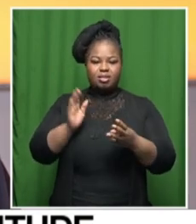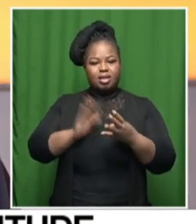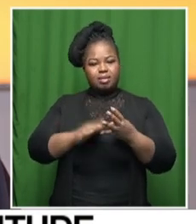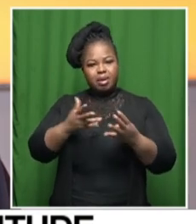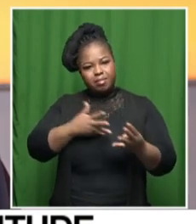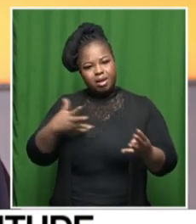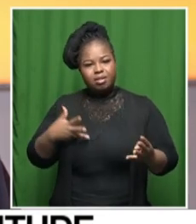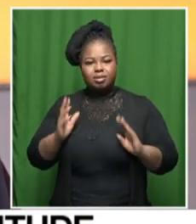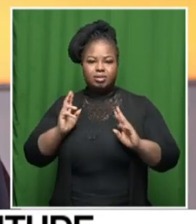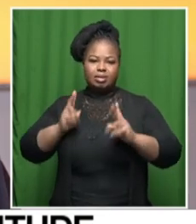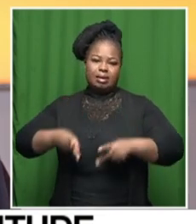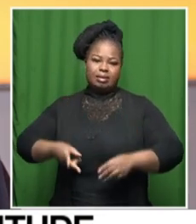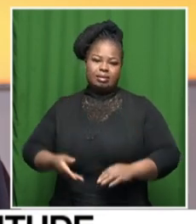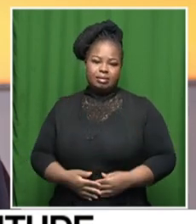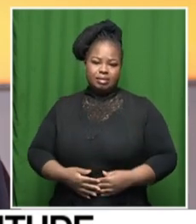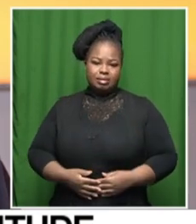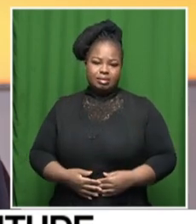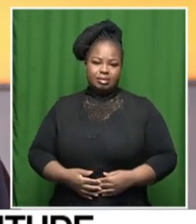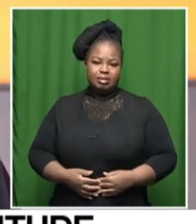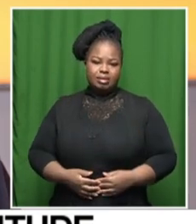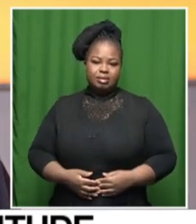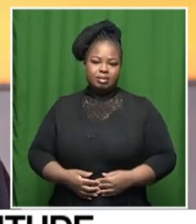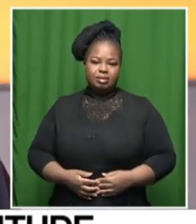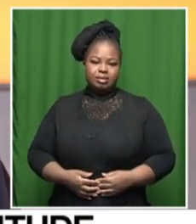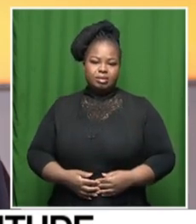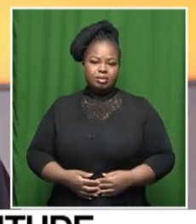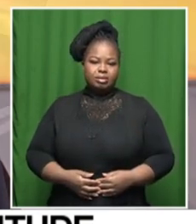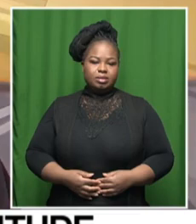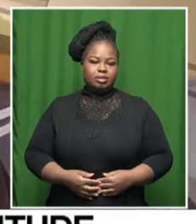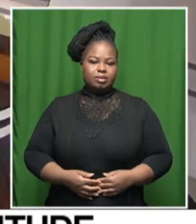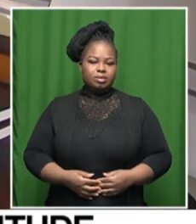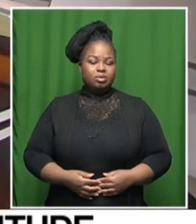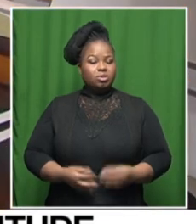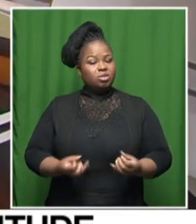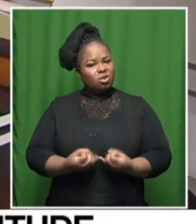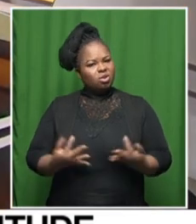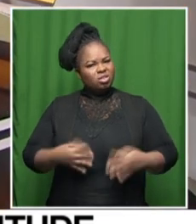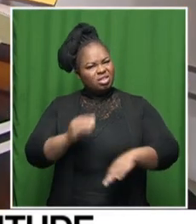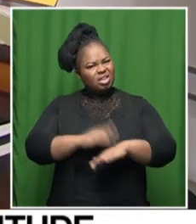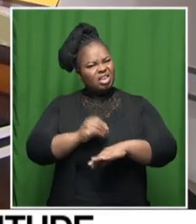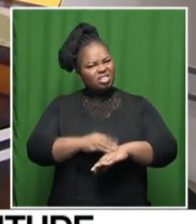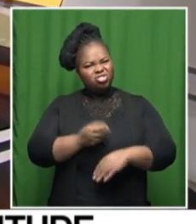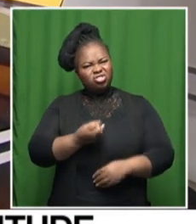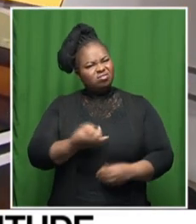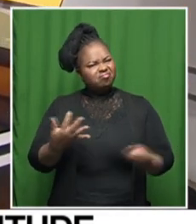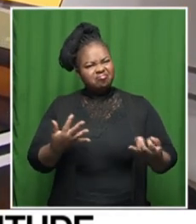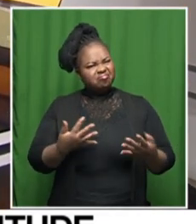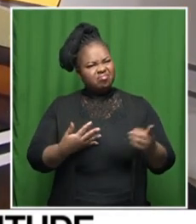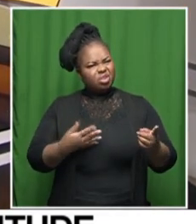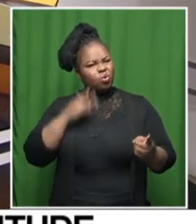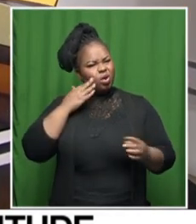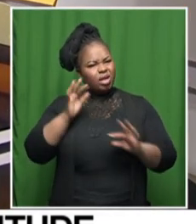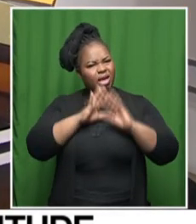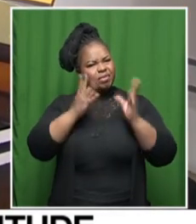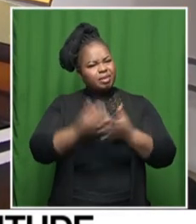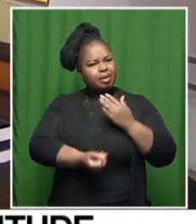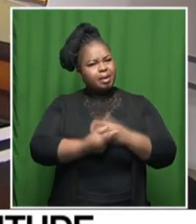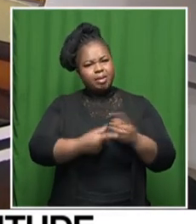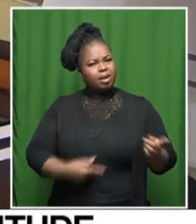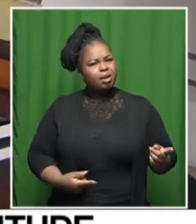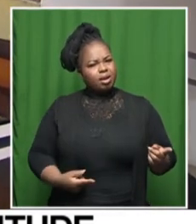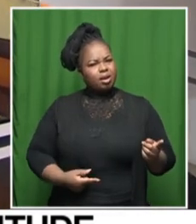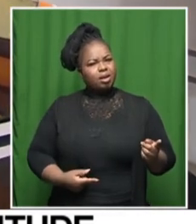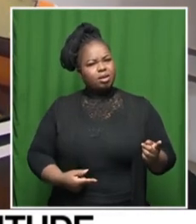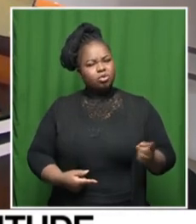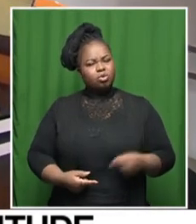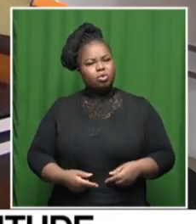So, yeah. And it's a lot, though, at that time. How old are you at that time when all this is happening, when